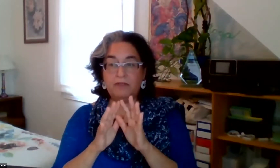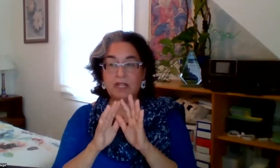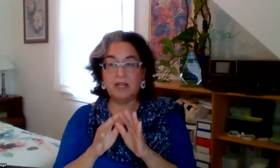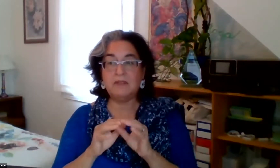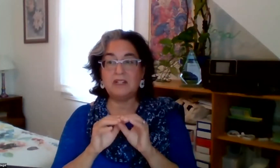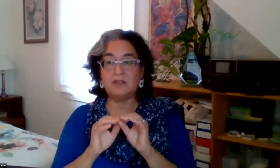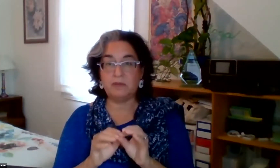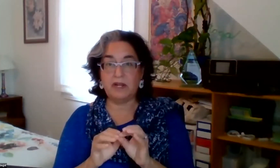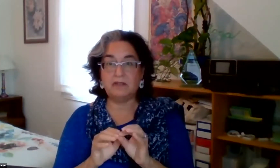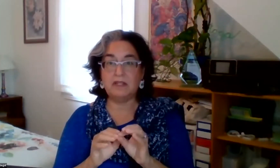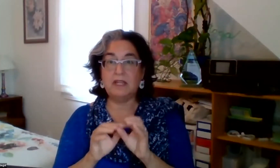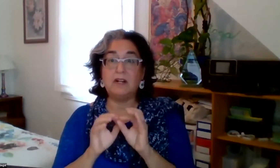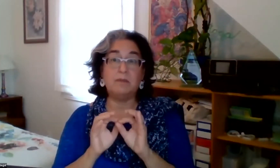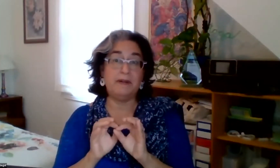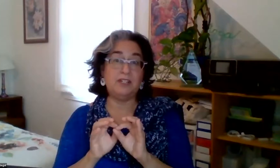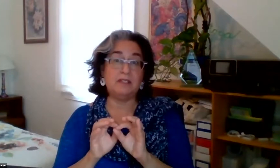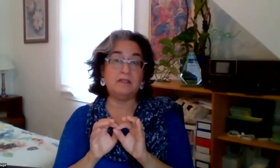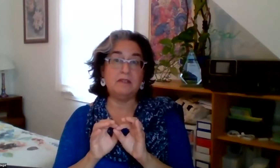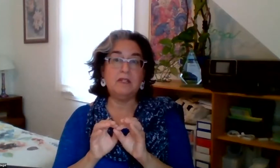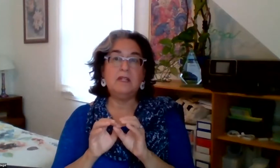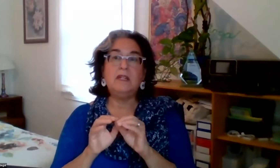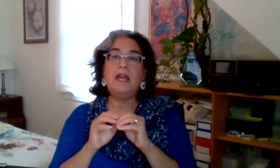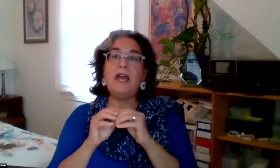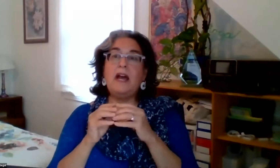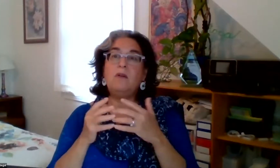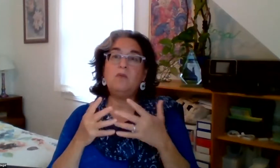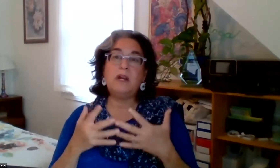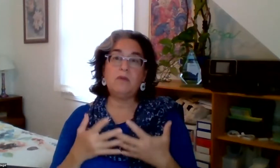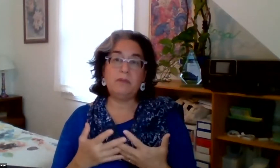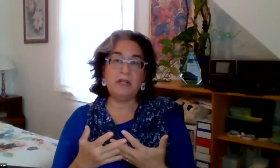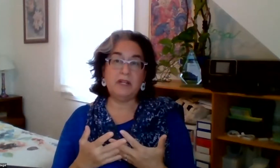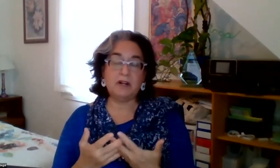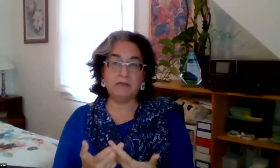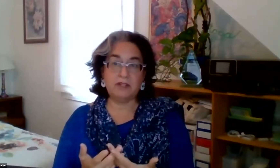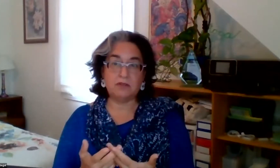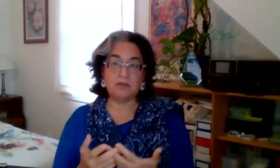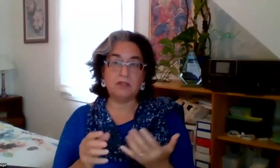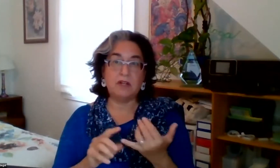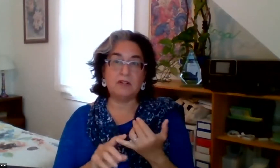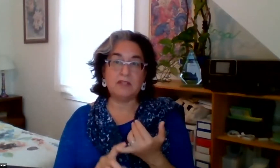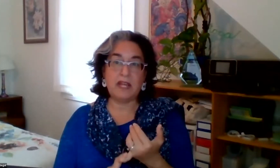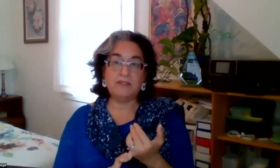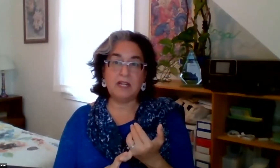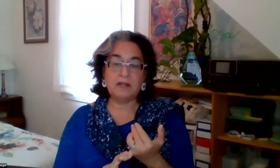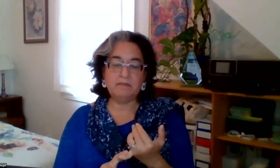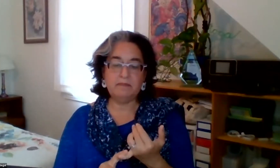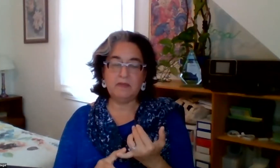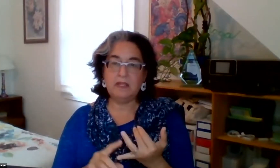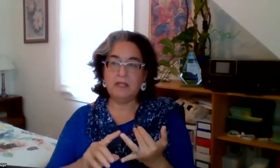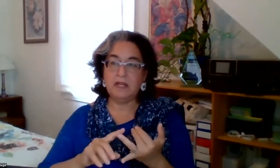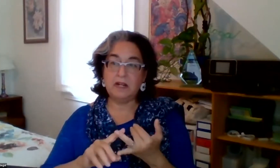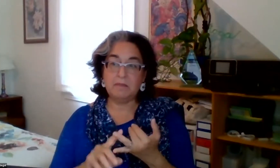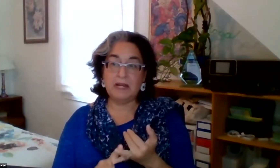are oftentimes expressed in our budgets. How and where we're putting our resources, our staff